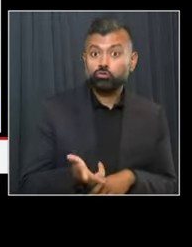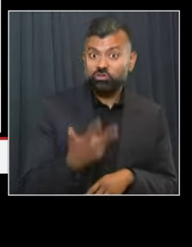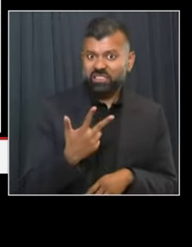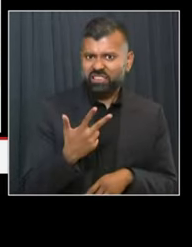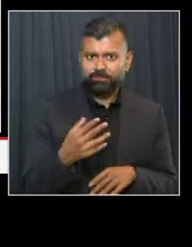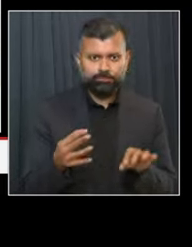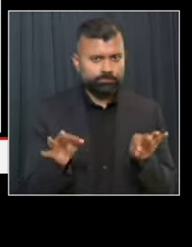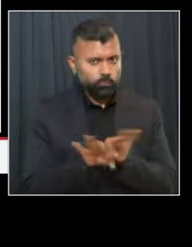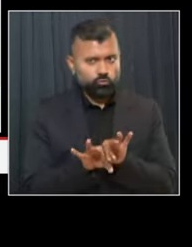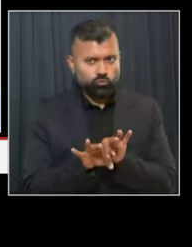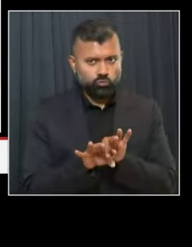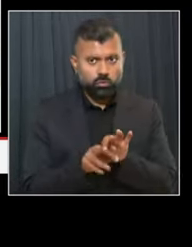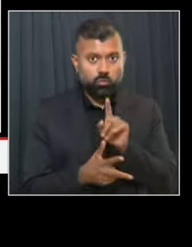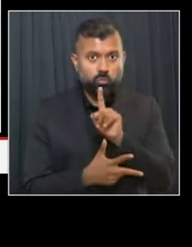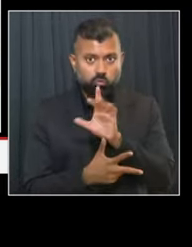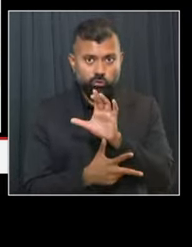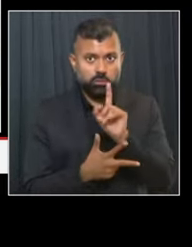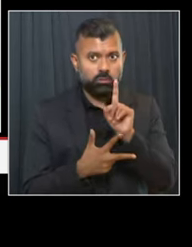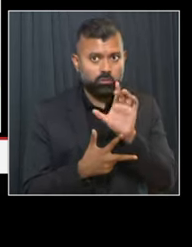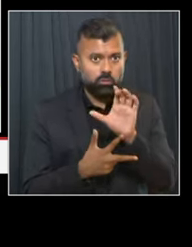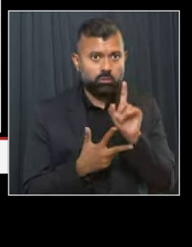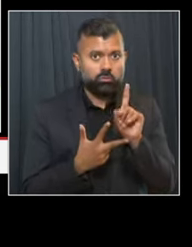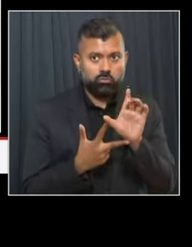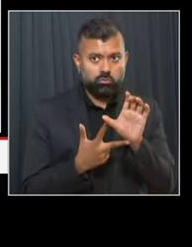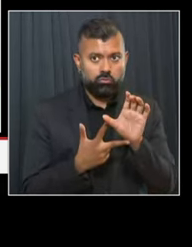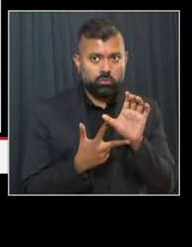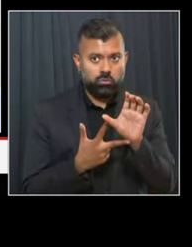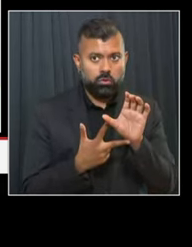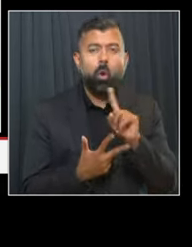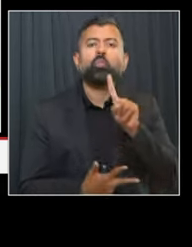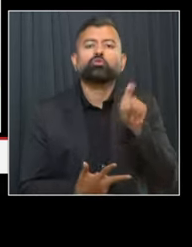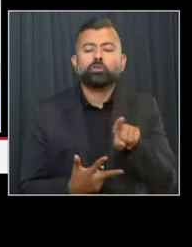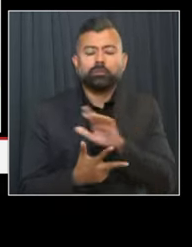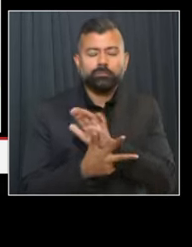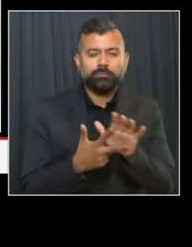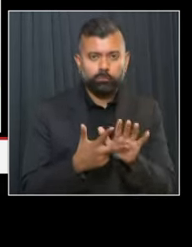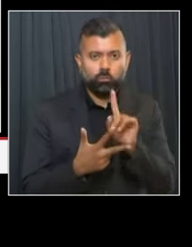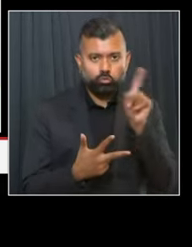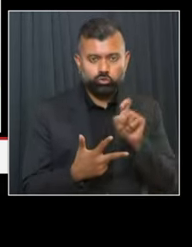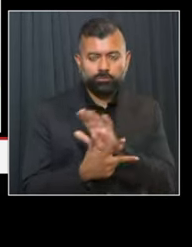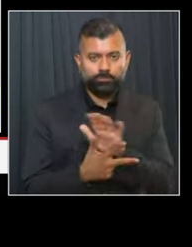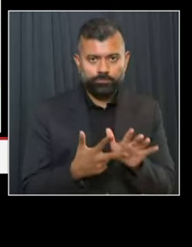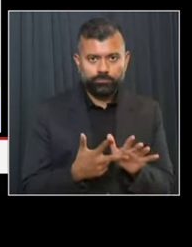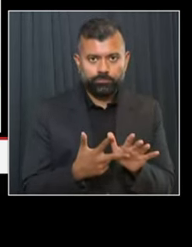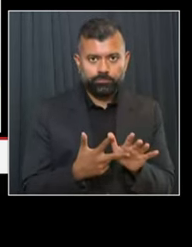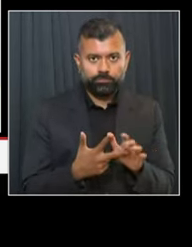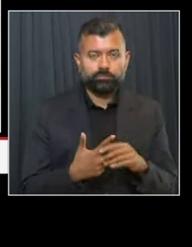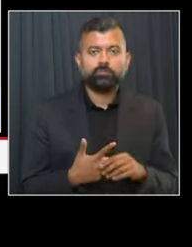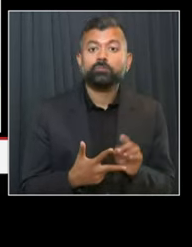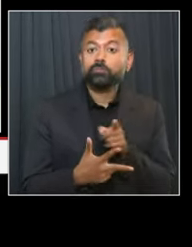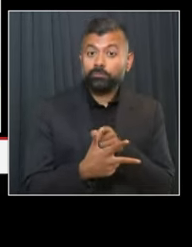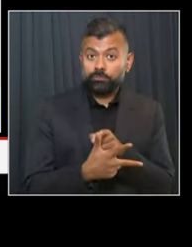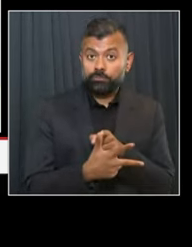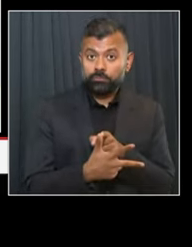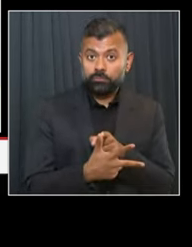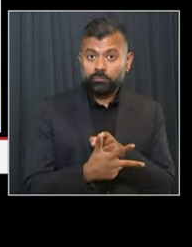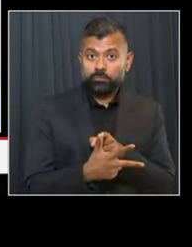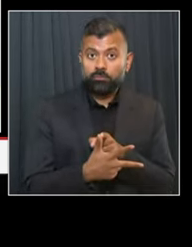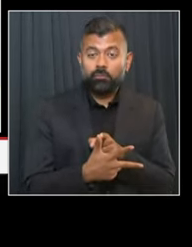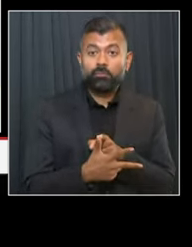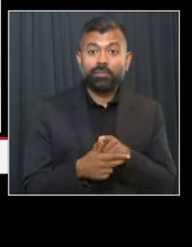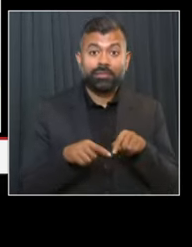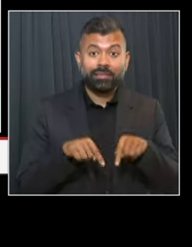on operating and capital investments. First one, does this investment keep people and families